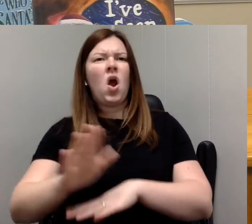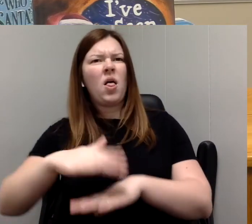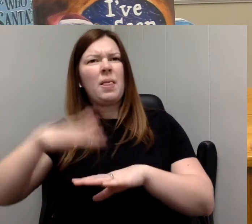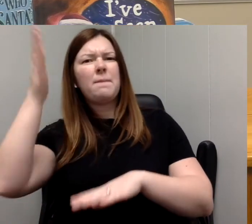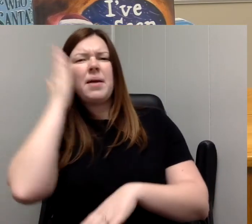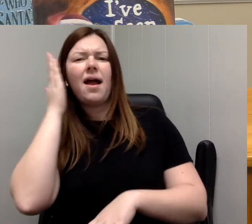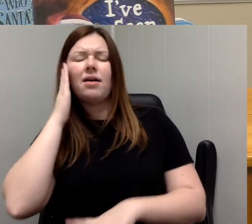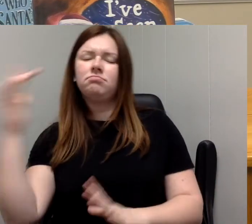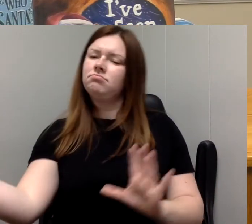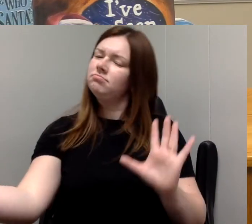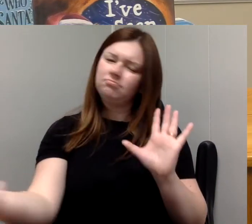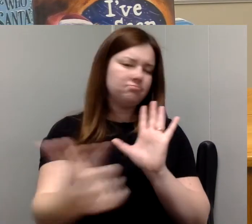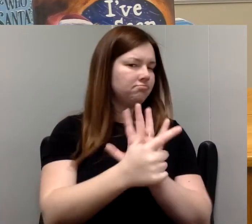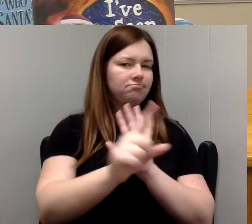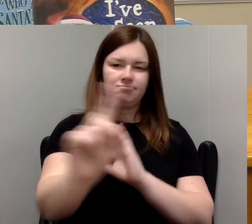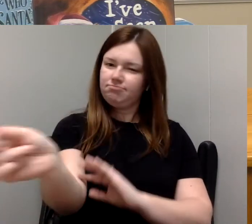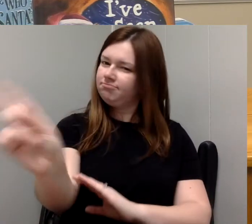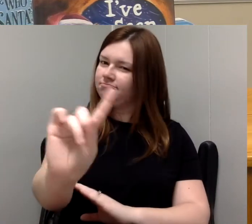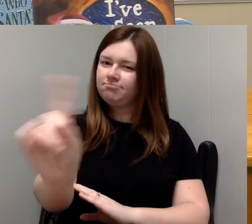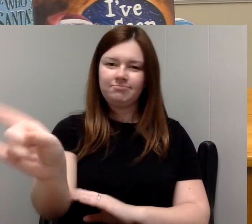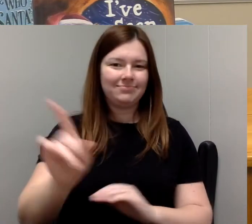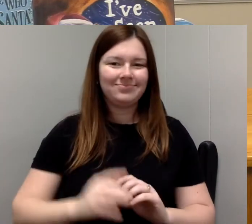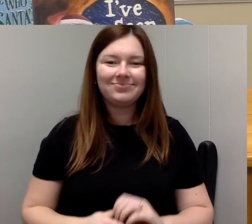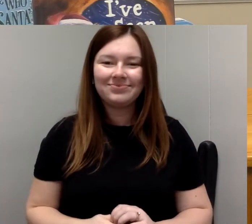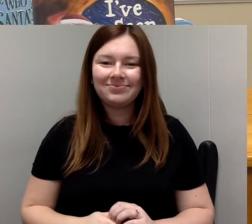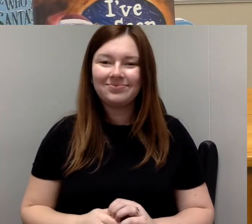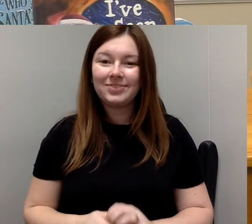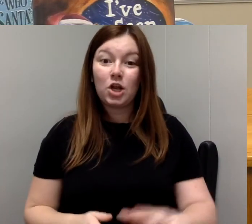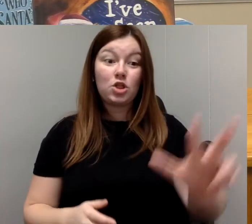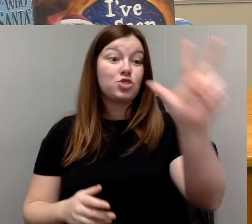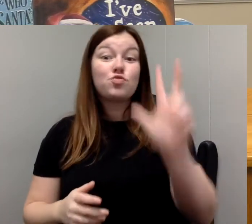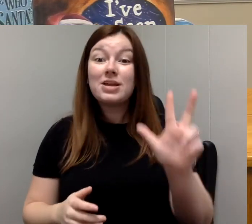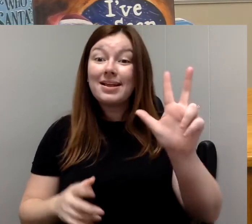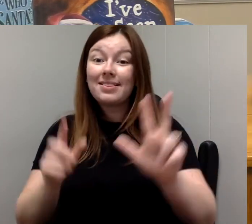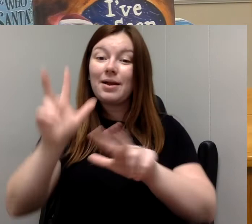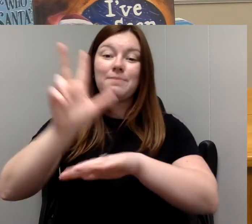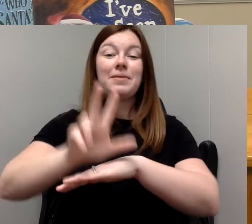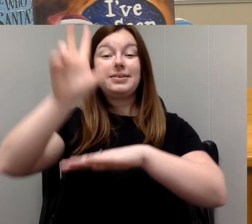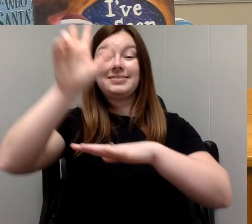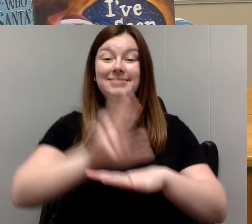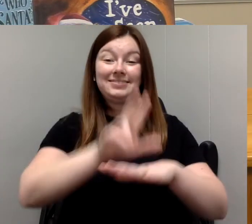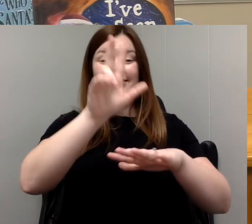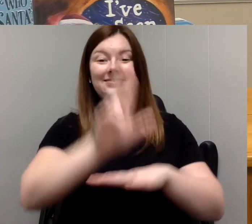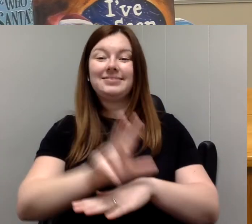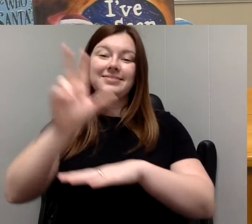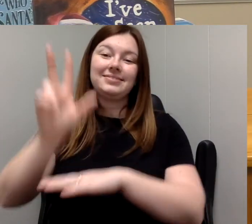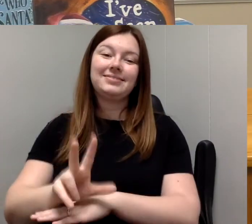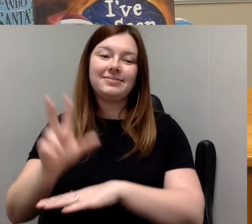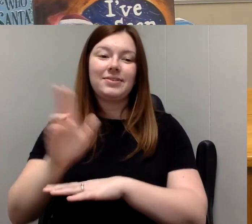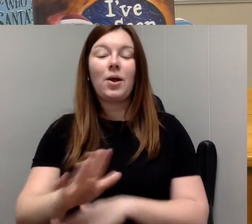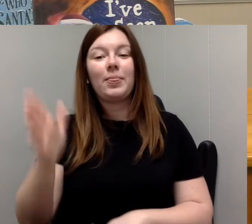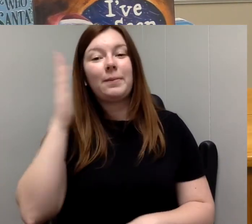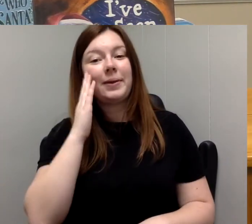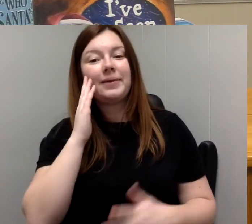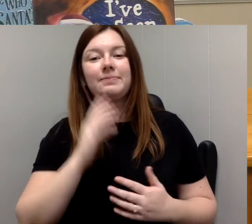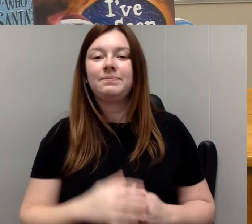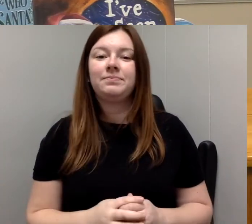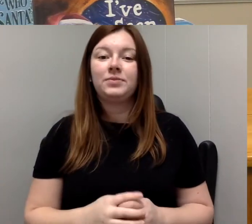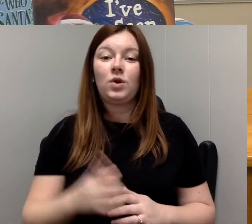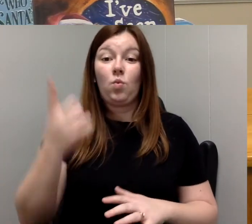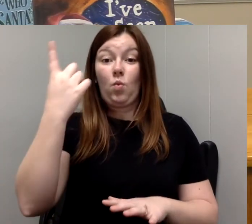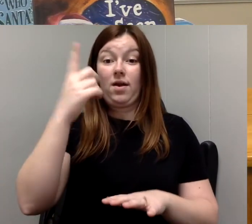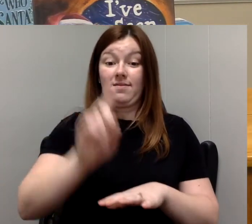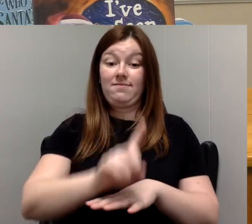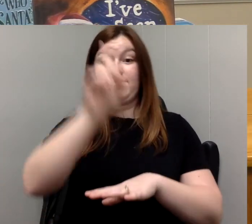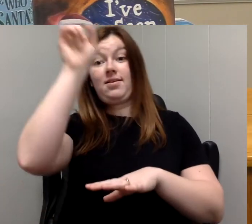said, no more monkeys jumping on the bed. Three little monkeys